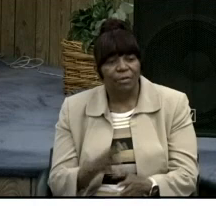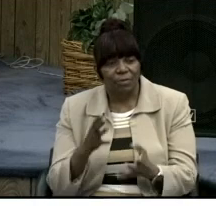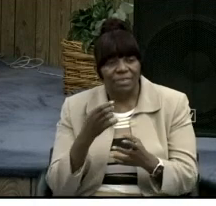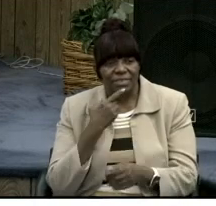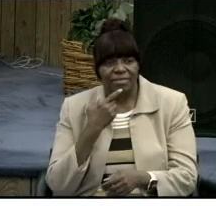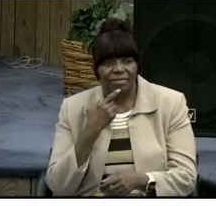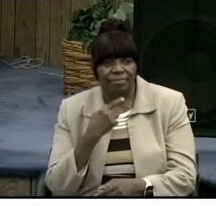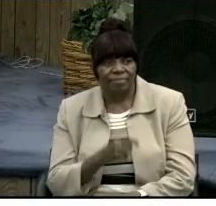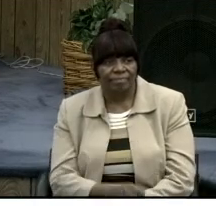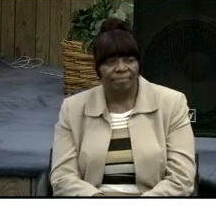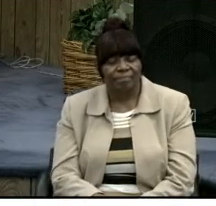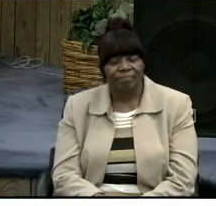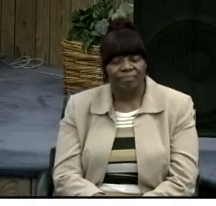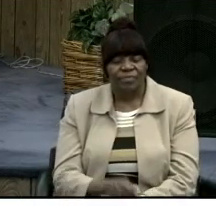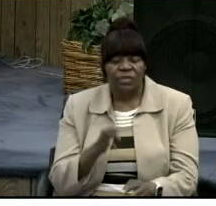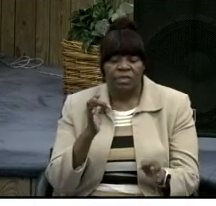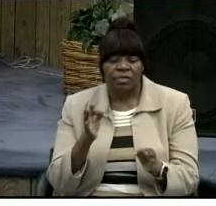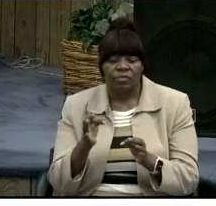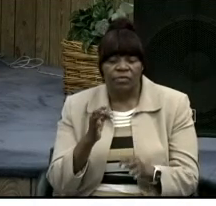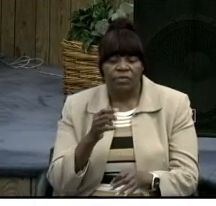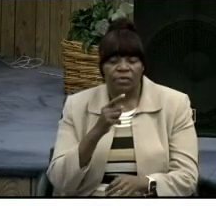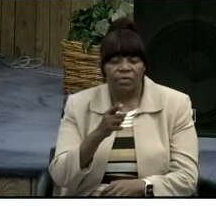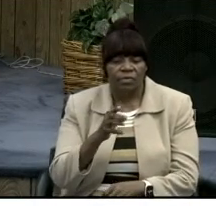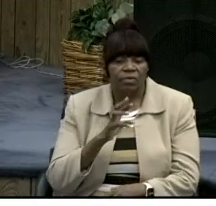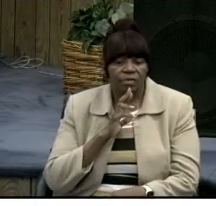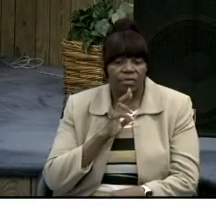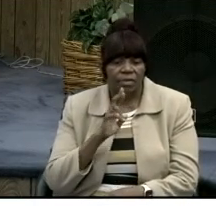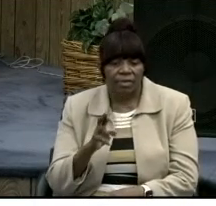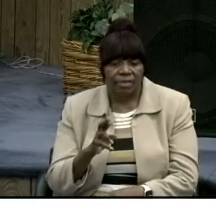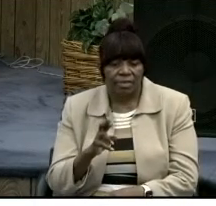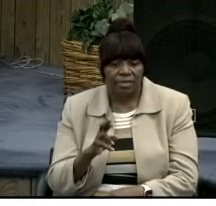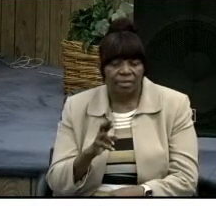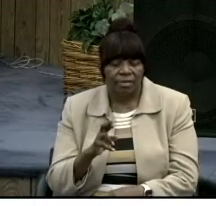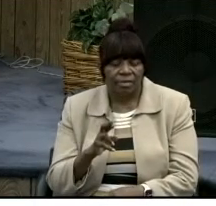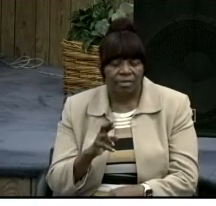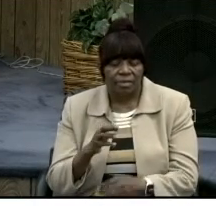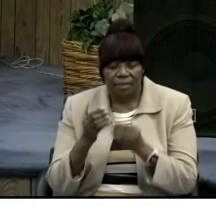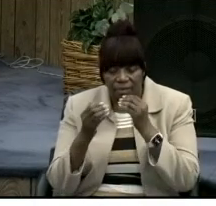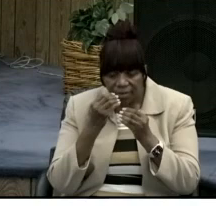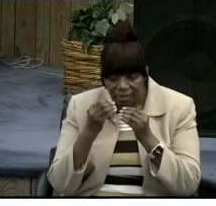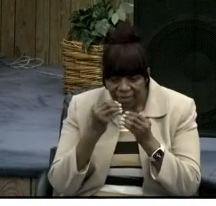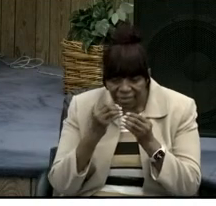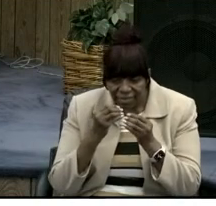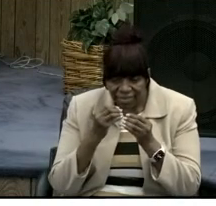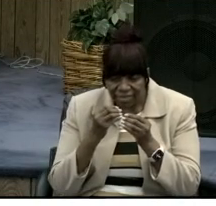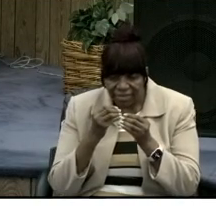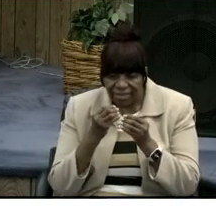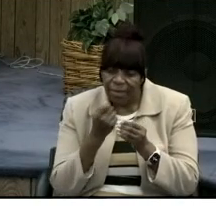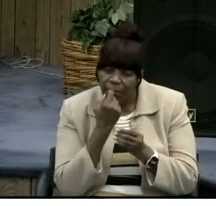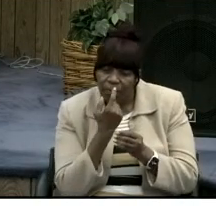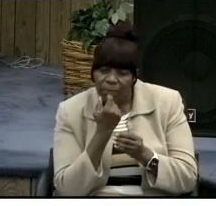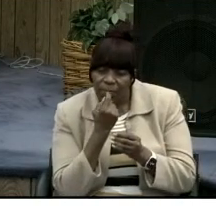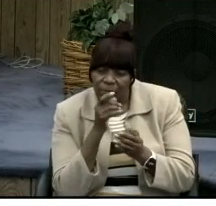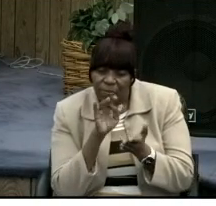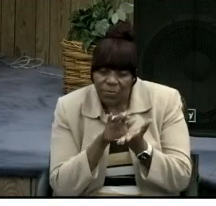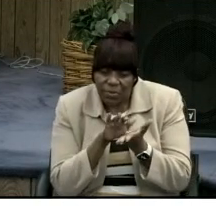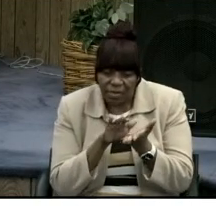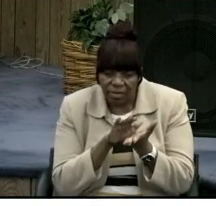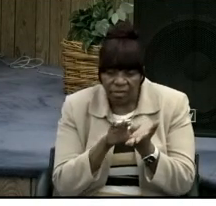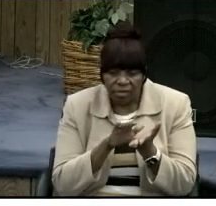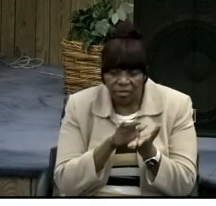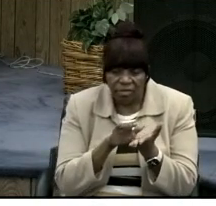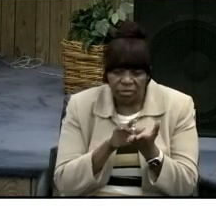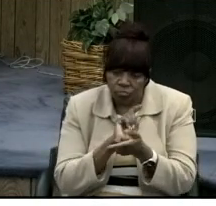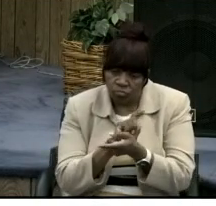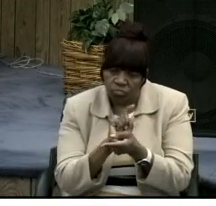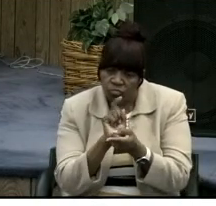to say is that if you are taking any kind of medication, then you need to consider that. You may need to